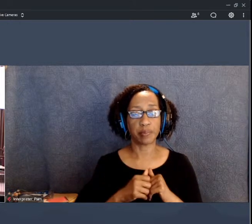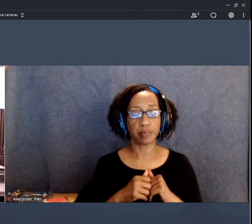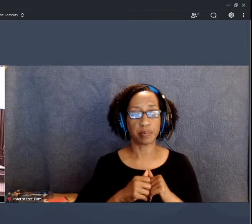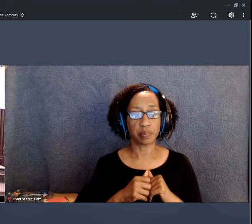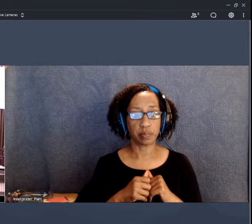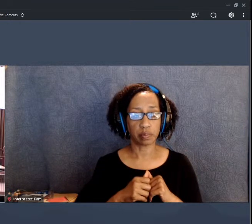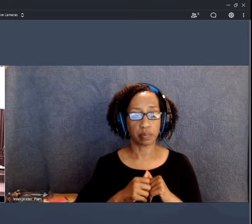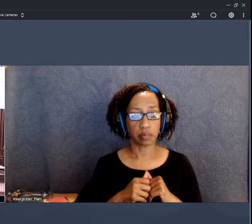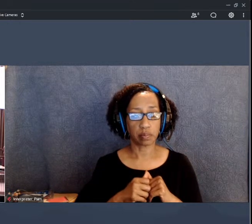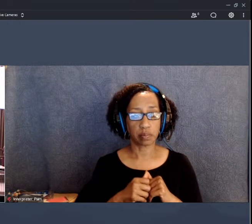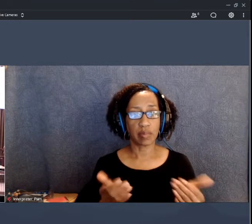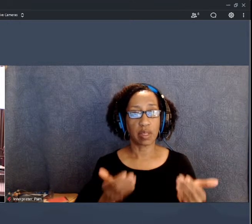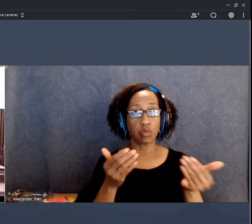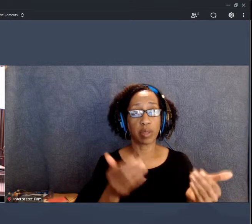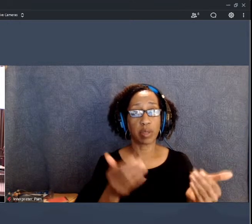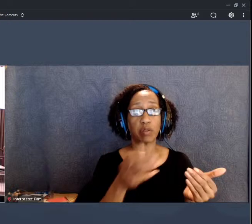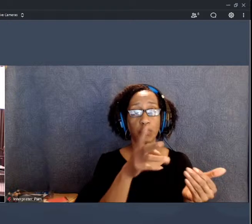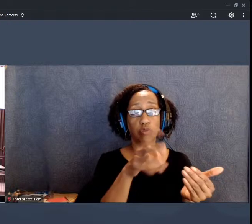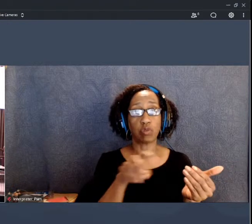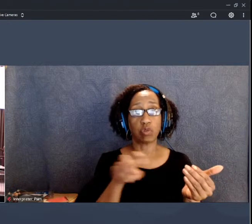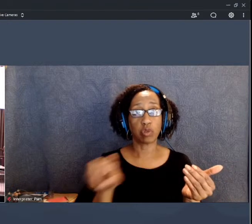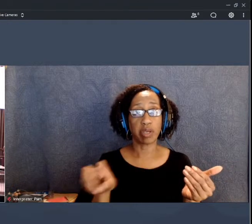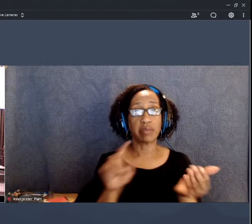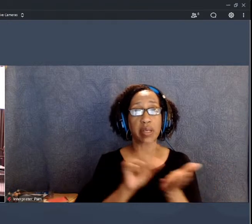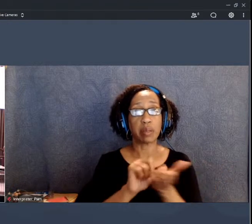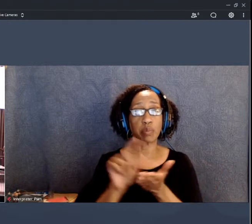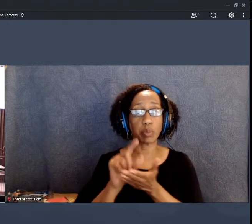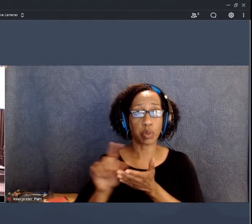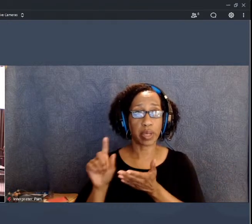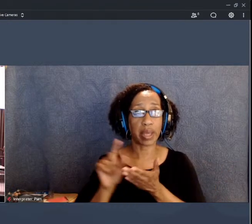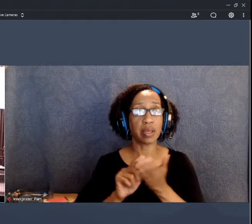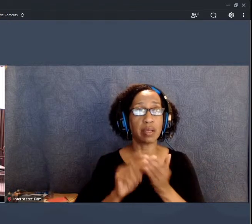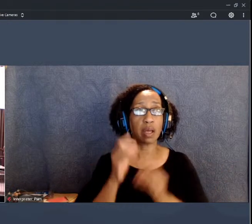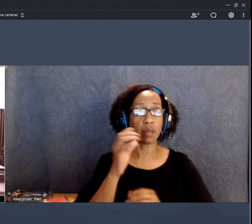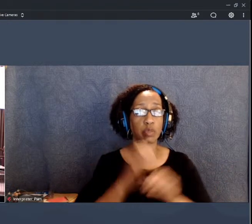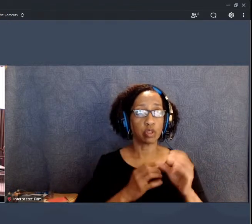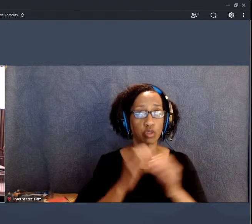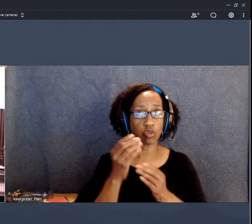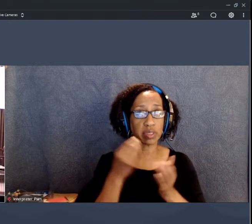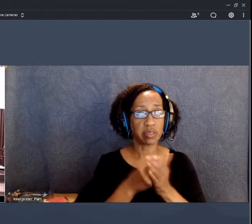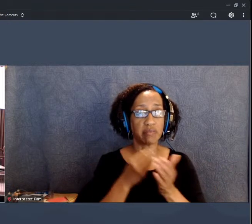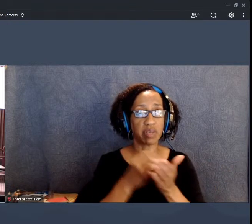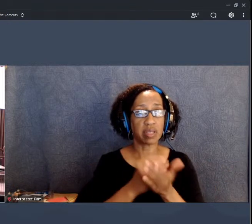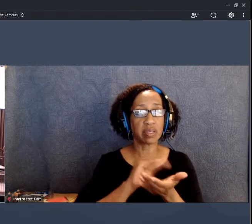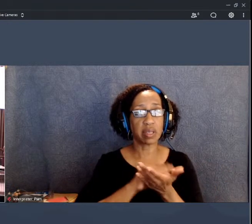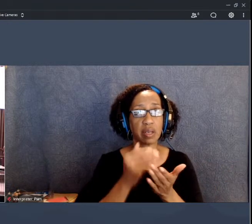is the resolution to transfer and appropriate construction funds in the amount of